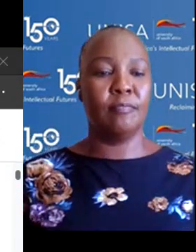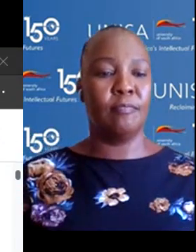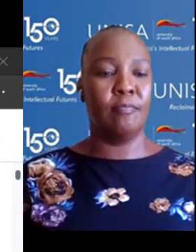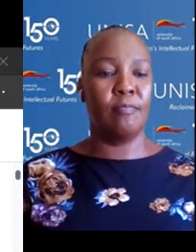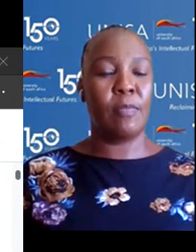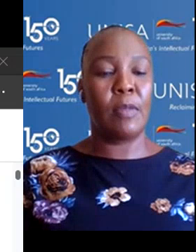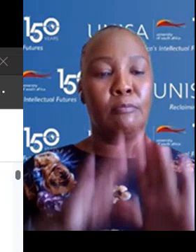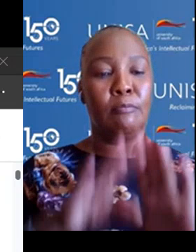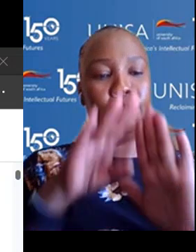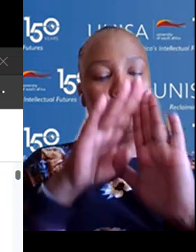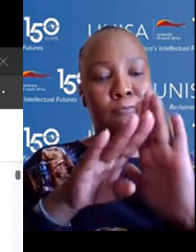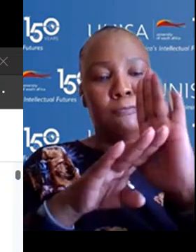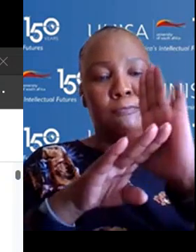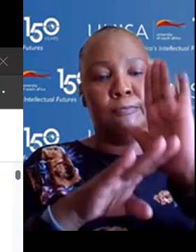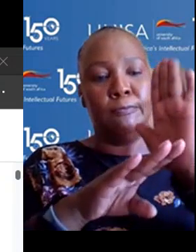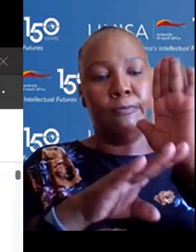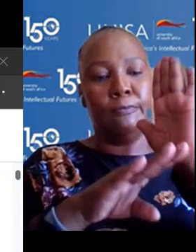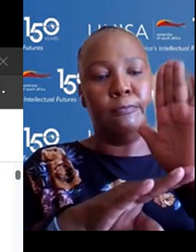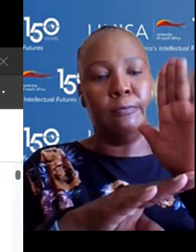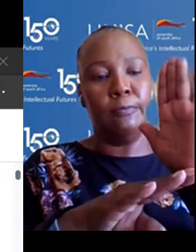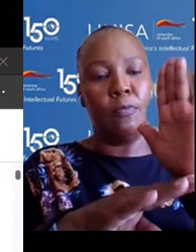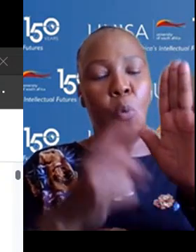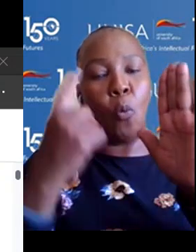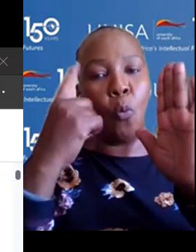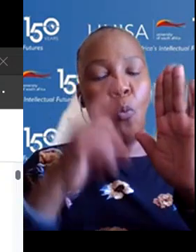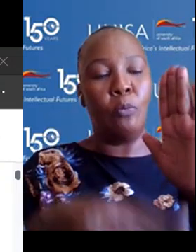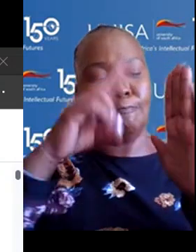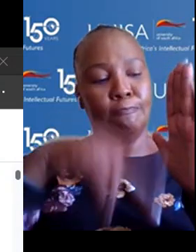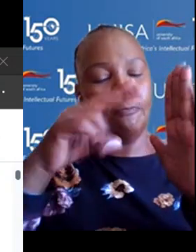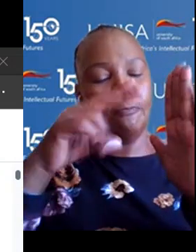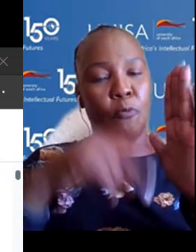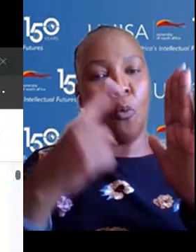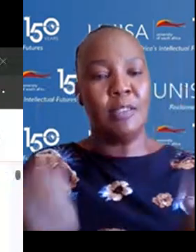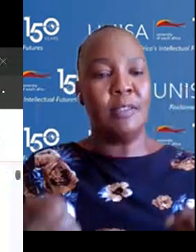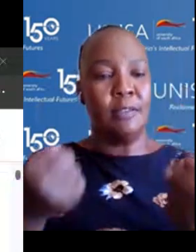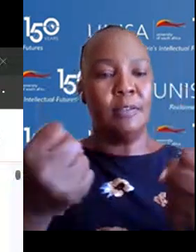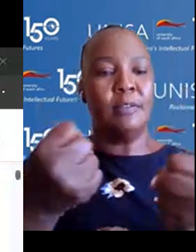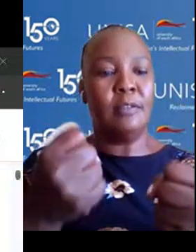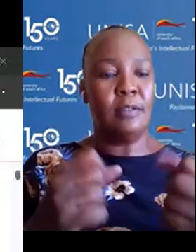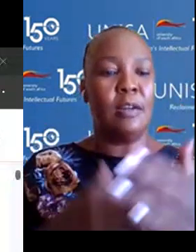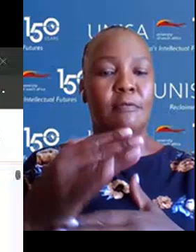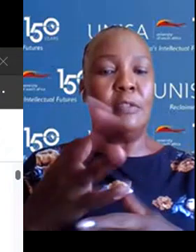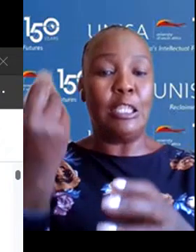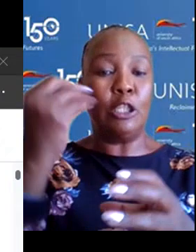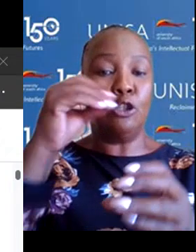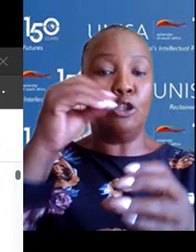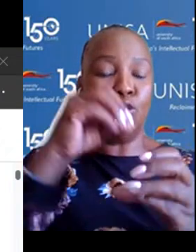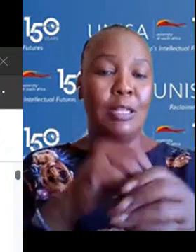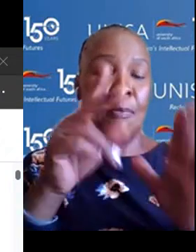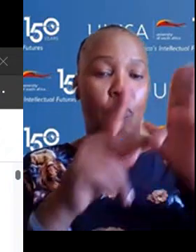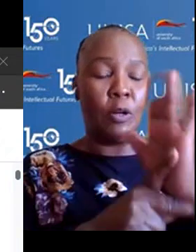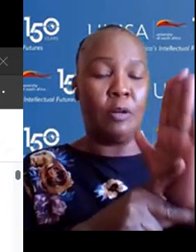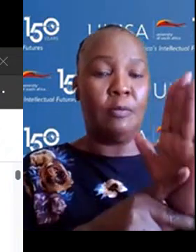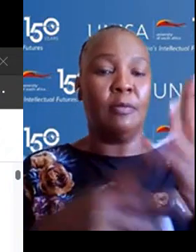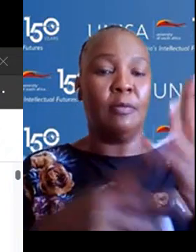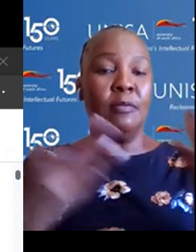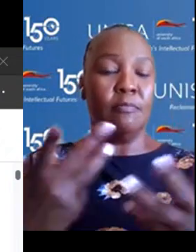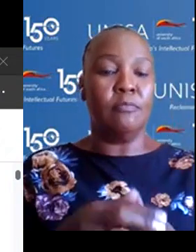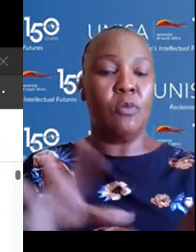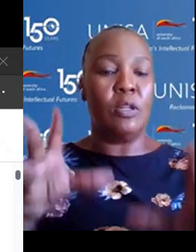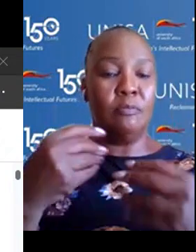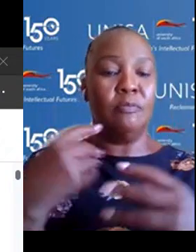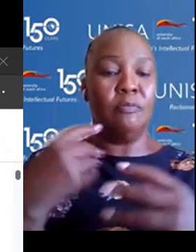scroll down, and you look for OneDrive. Now, this is obviously after you installed the program, okay? So we've accepted, you